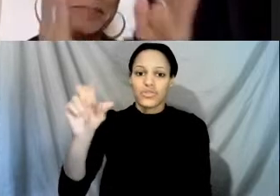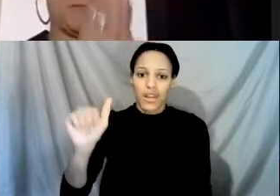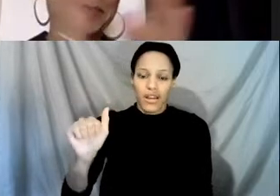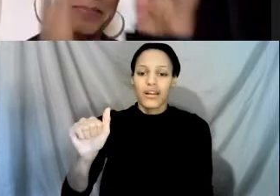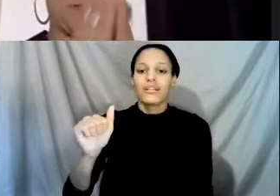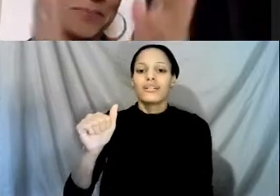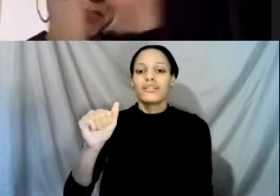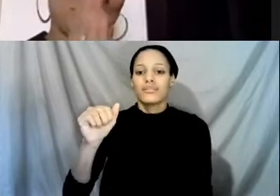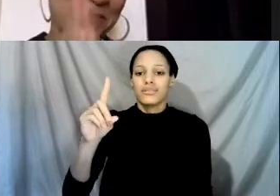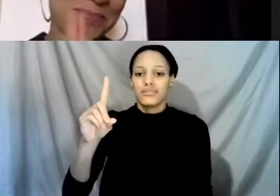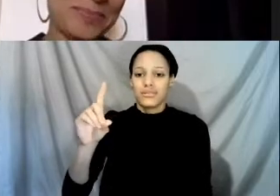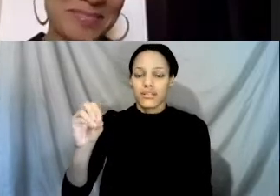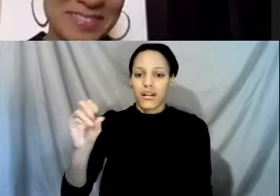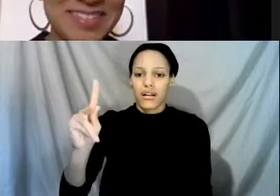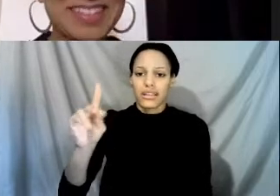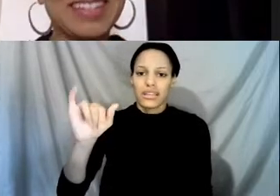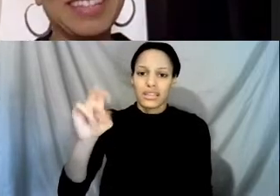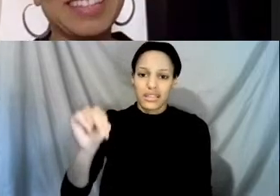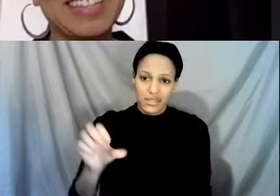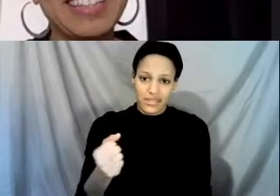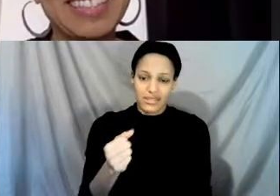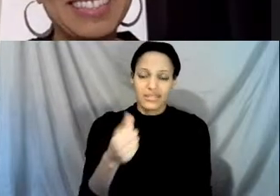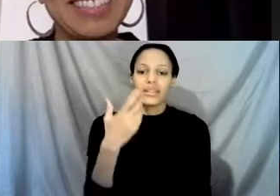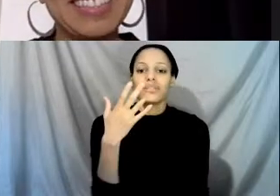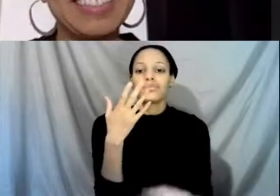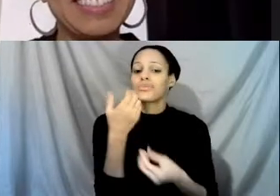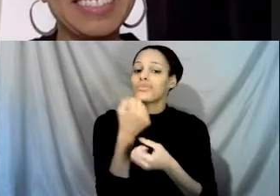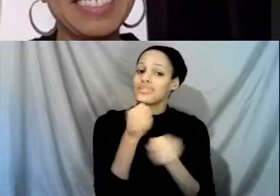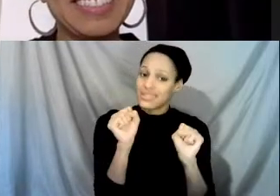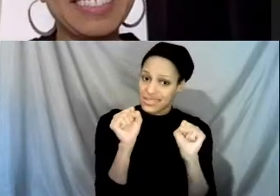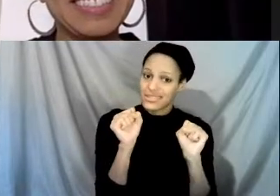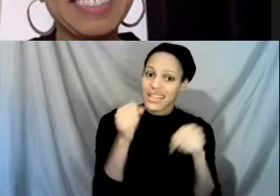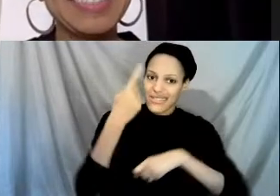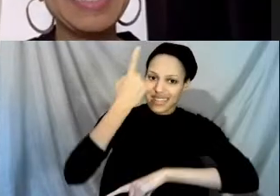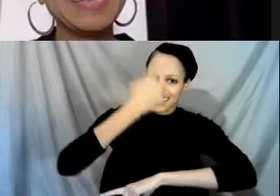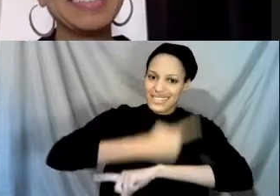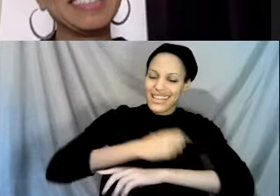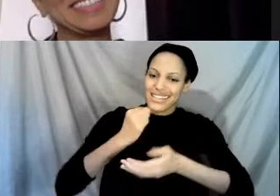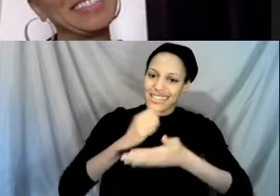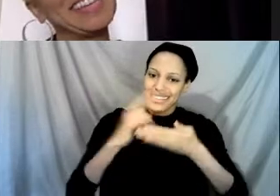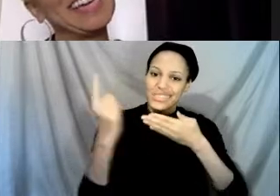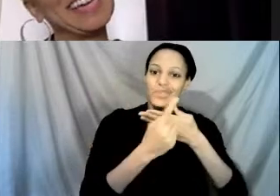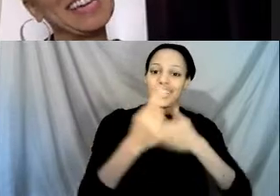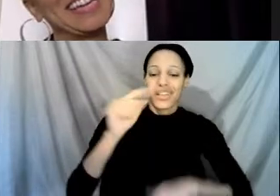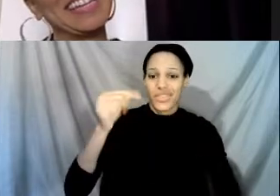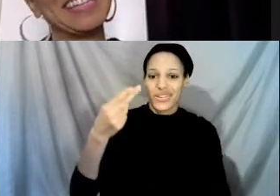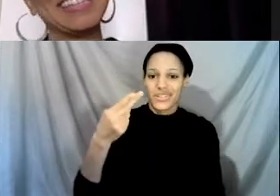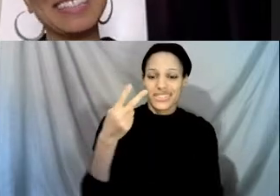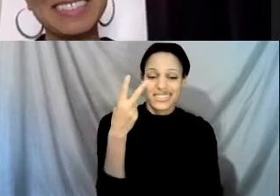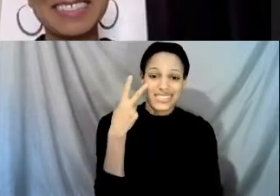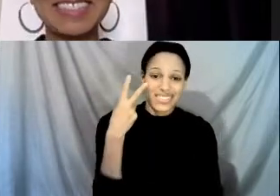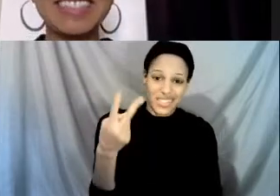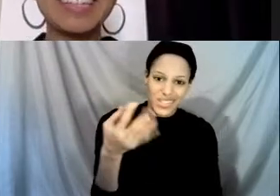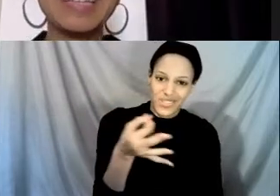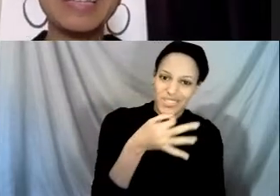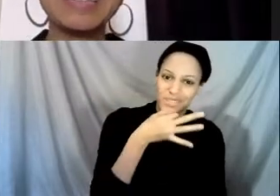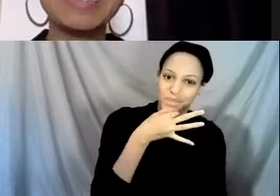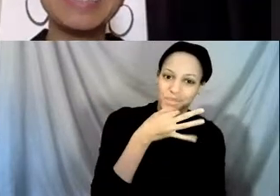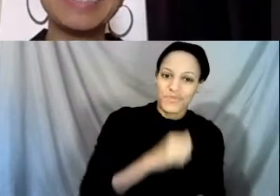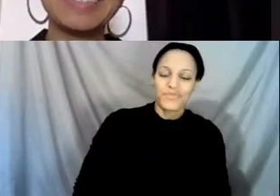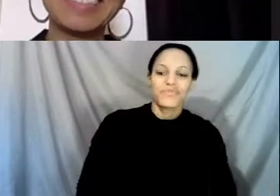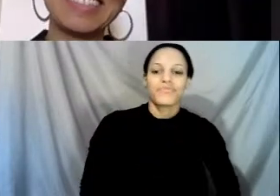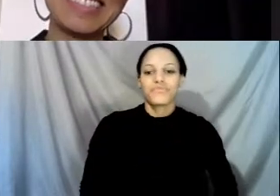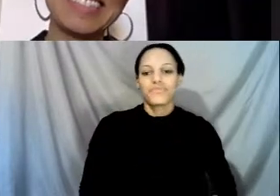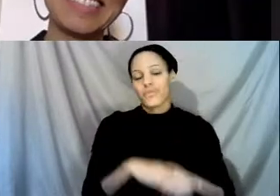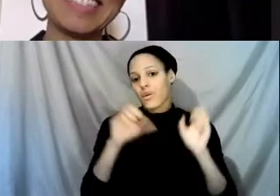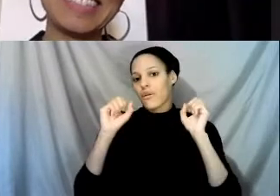So save the date next Thursday. We'll see you then. All right, everybody. As